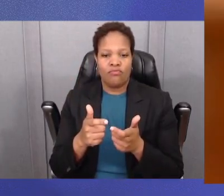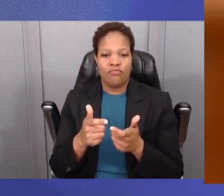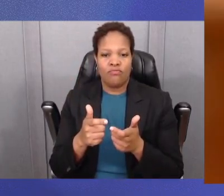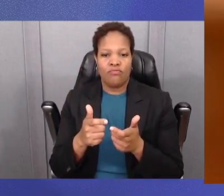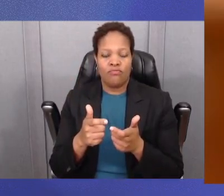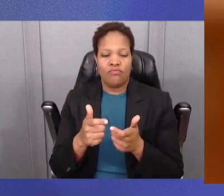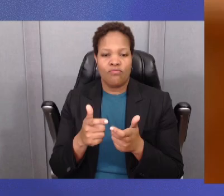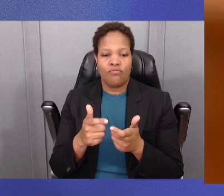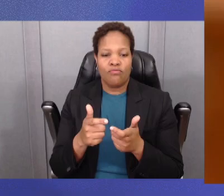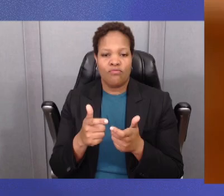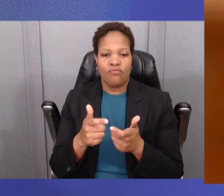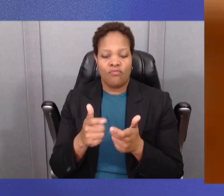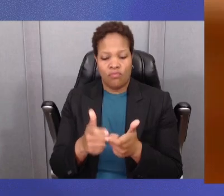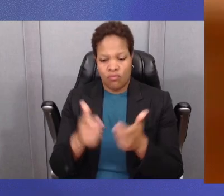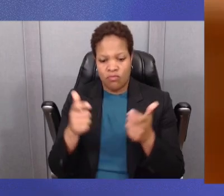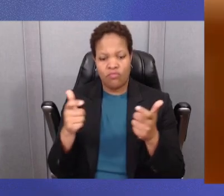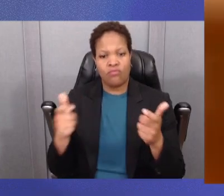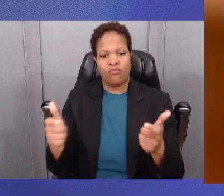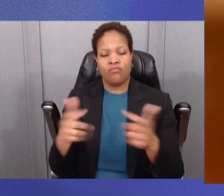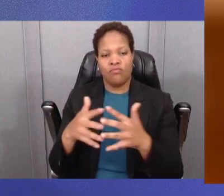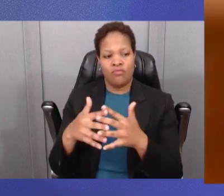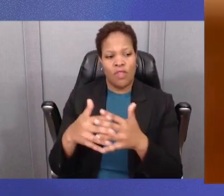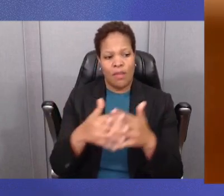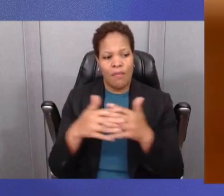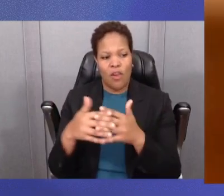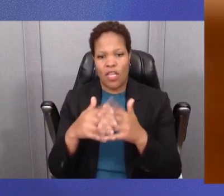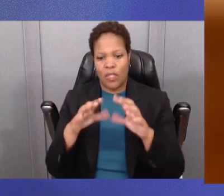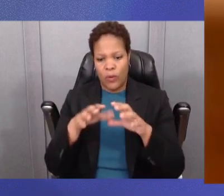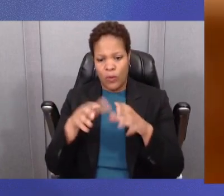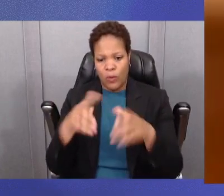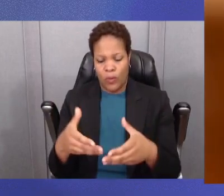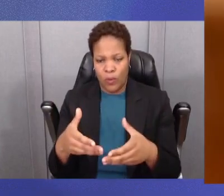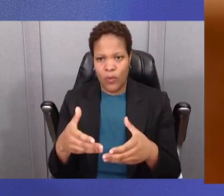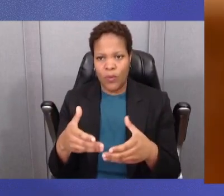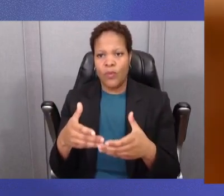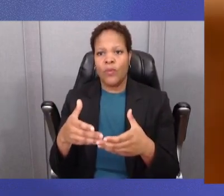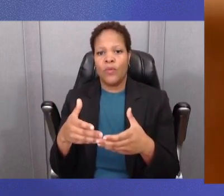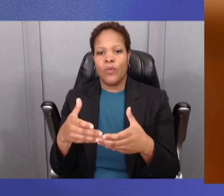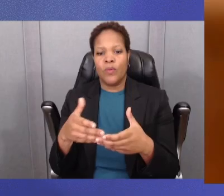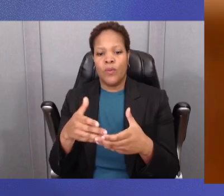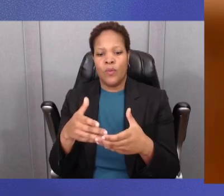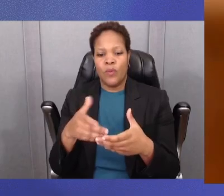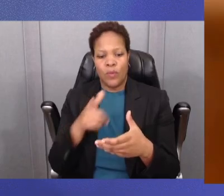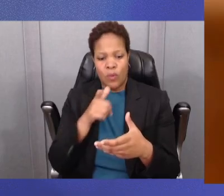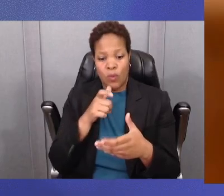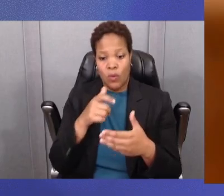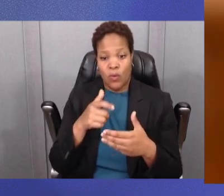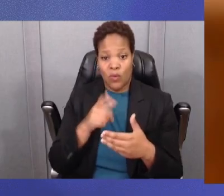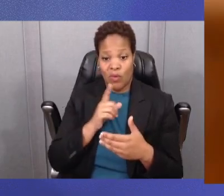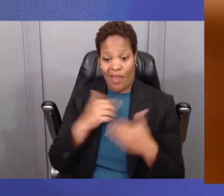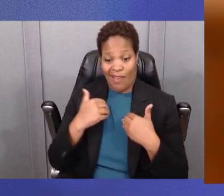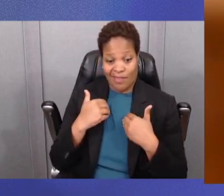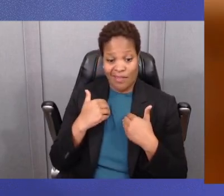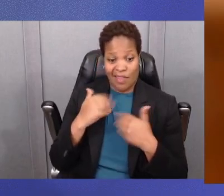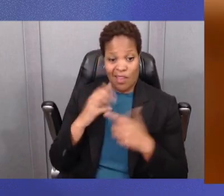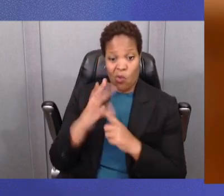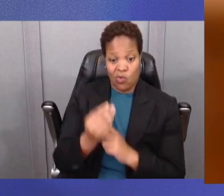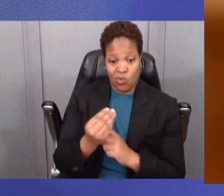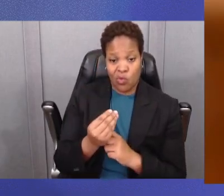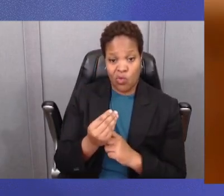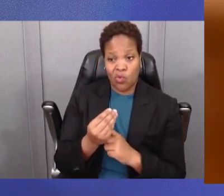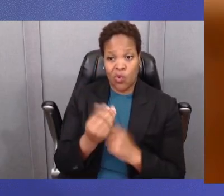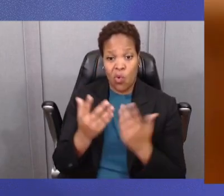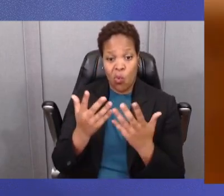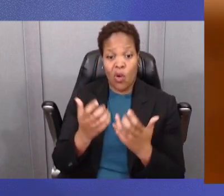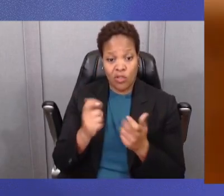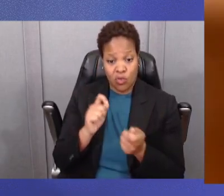society that forms a culture that should want to change American healthcare to get it back,